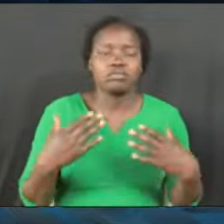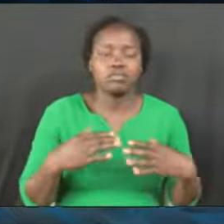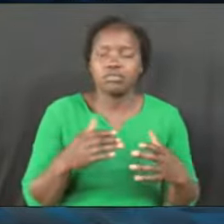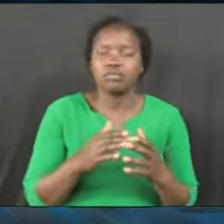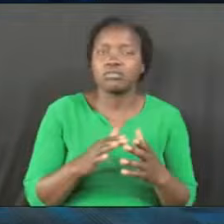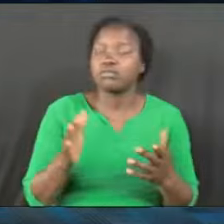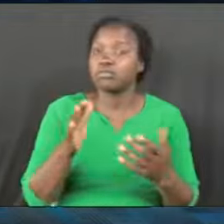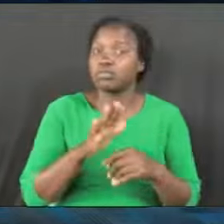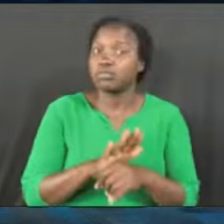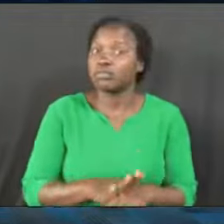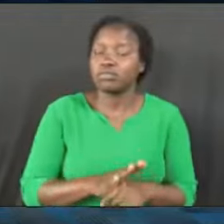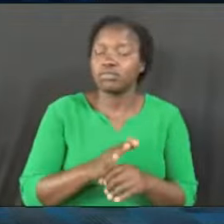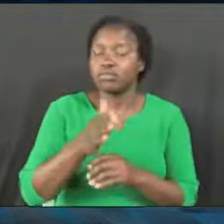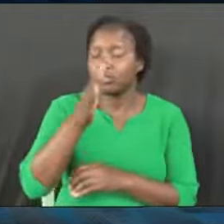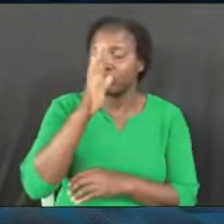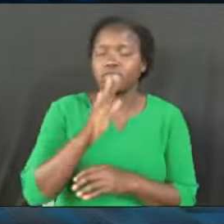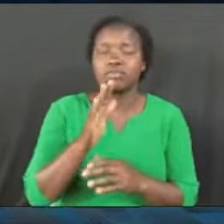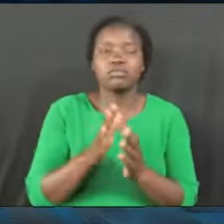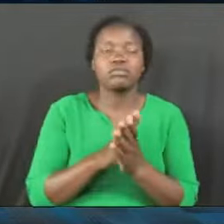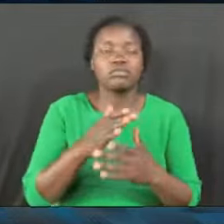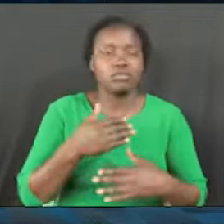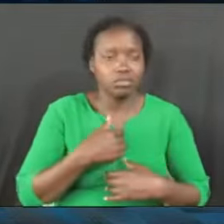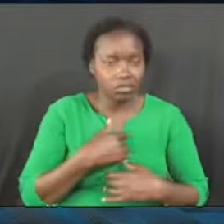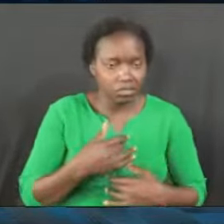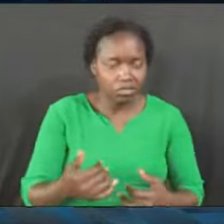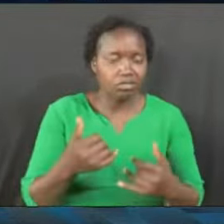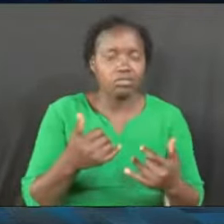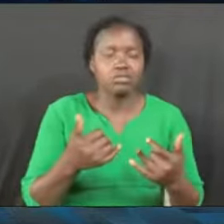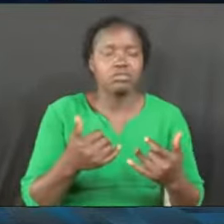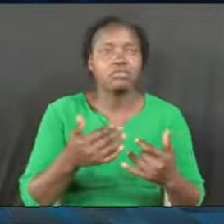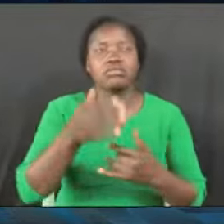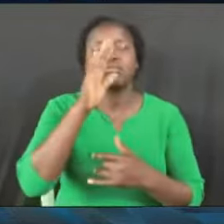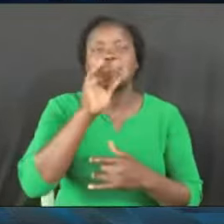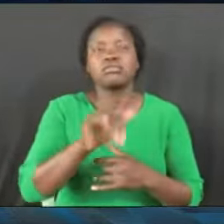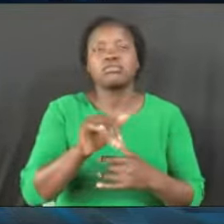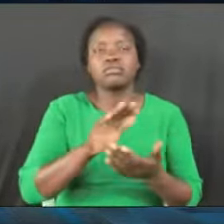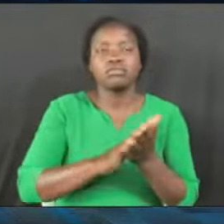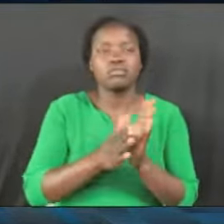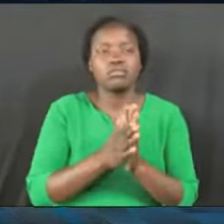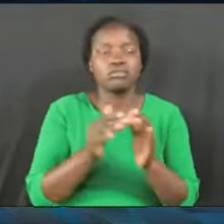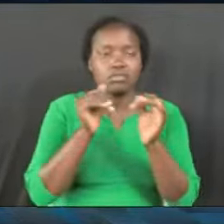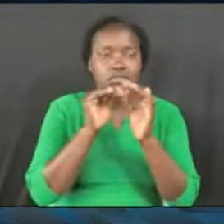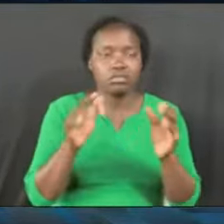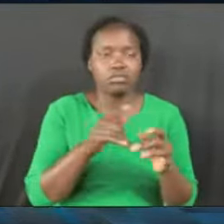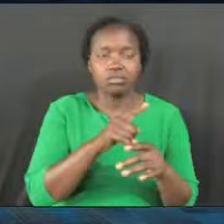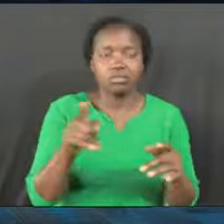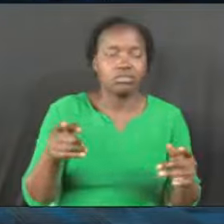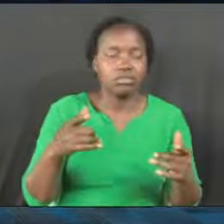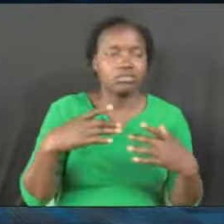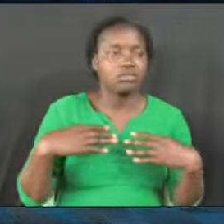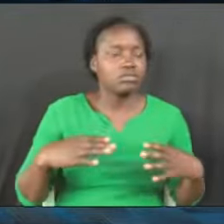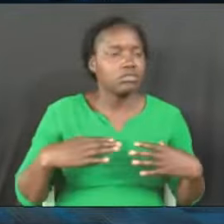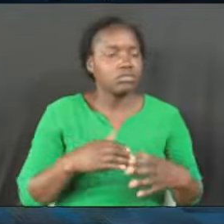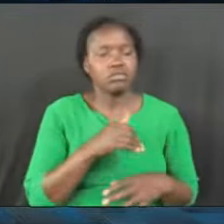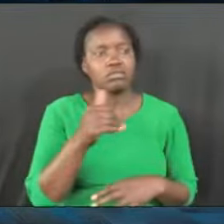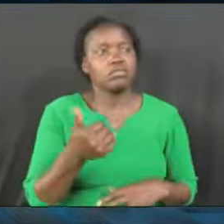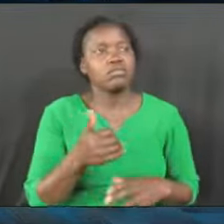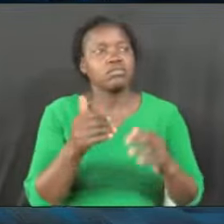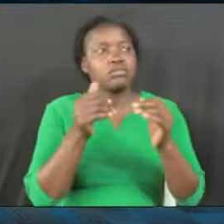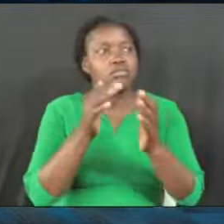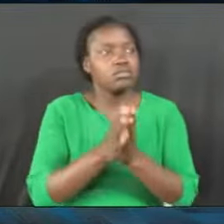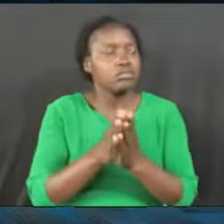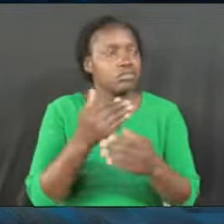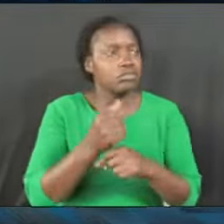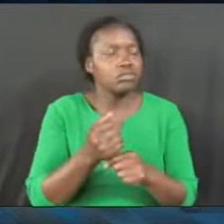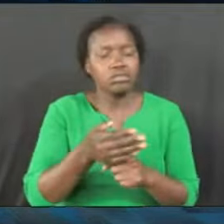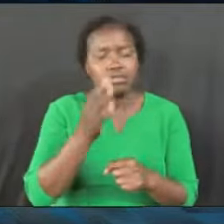impressing God. And you impress God by being a blessing to other people. You impress God by when you are